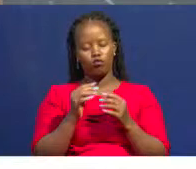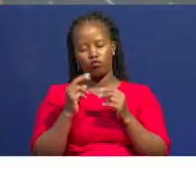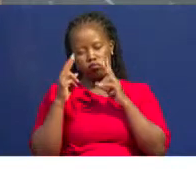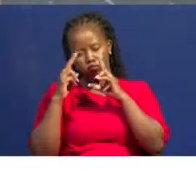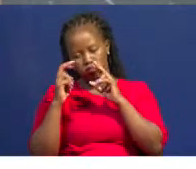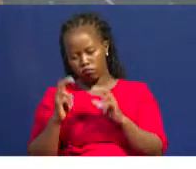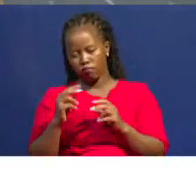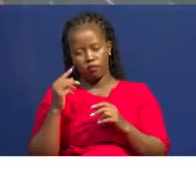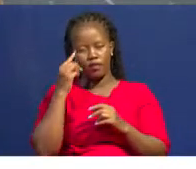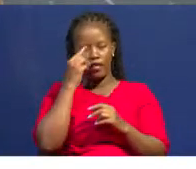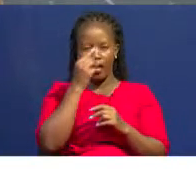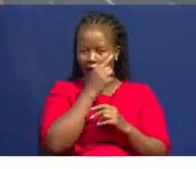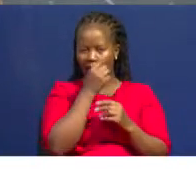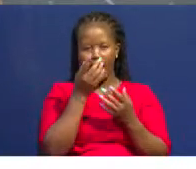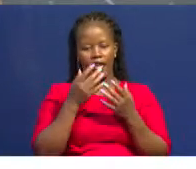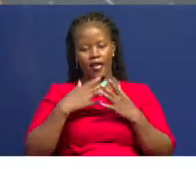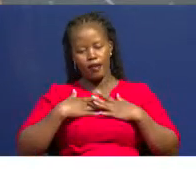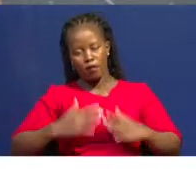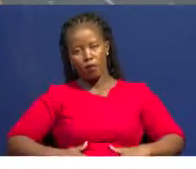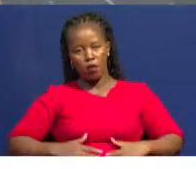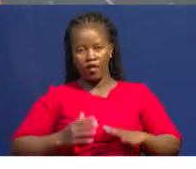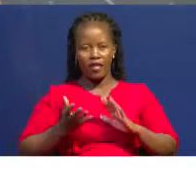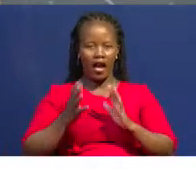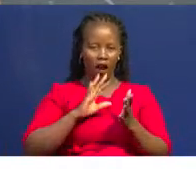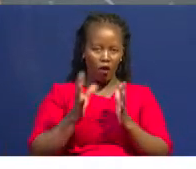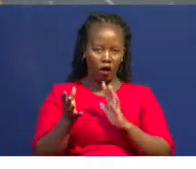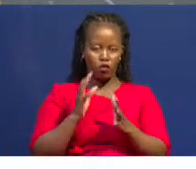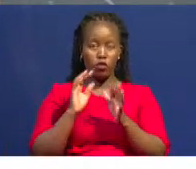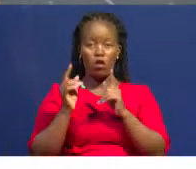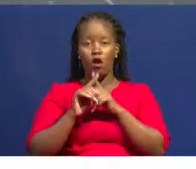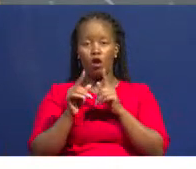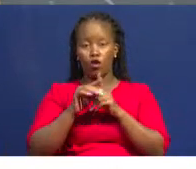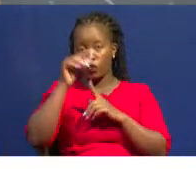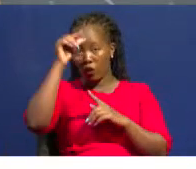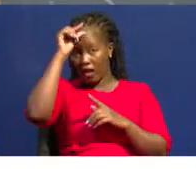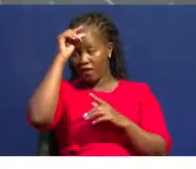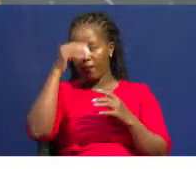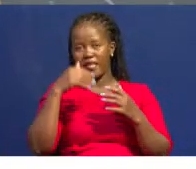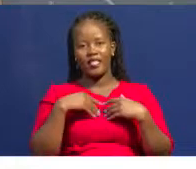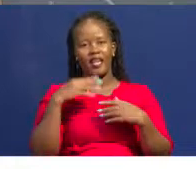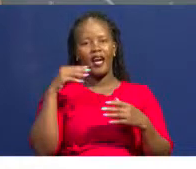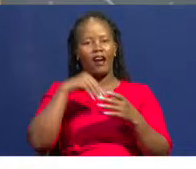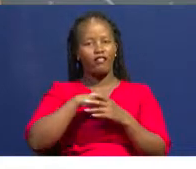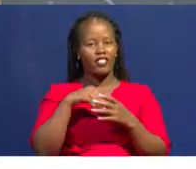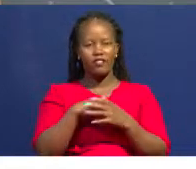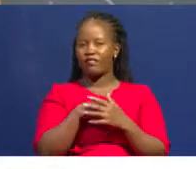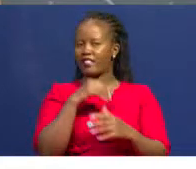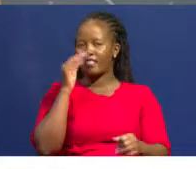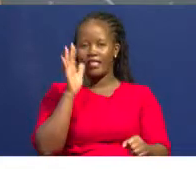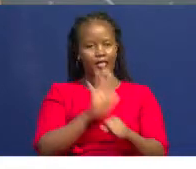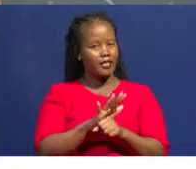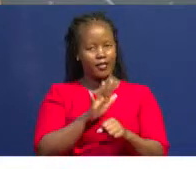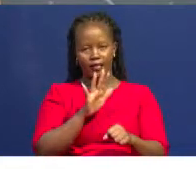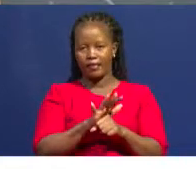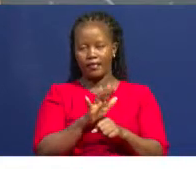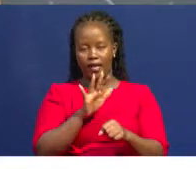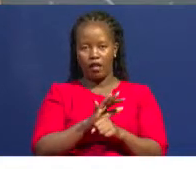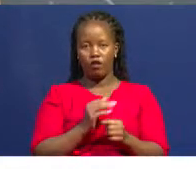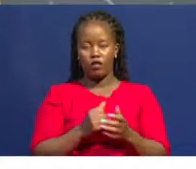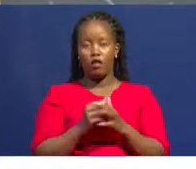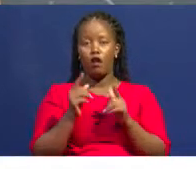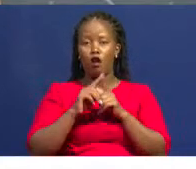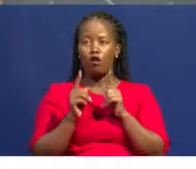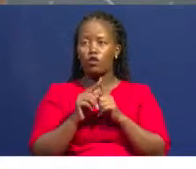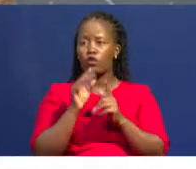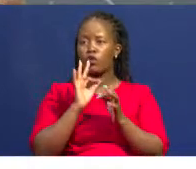also the government have invested much. If you go also to these big